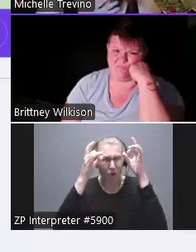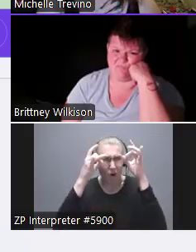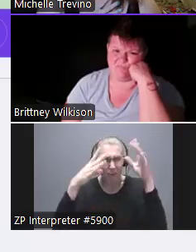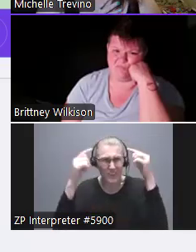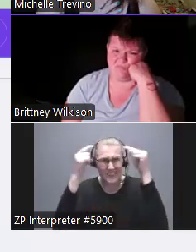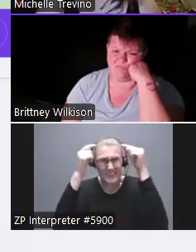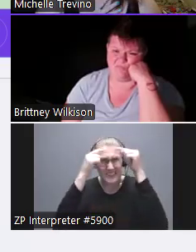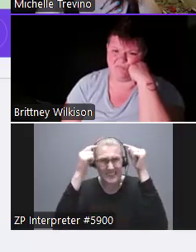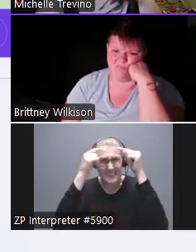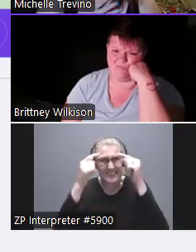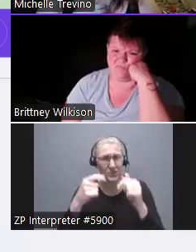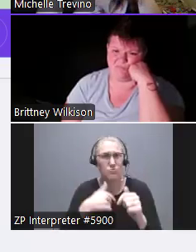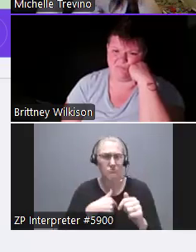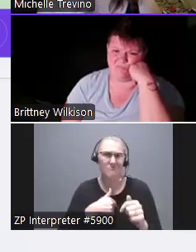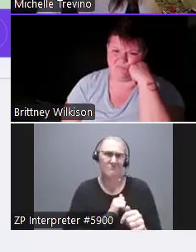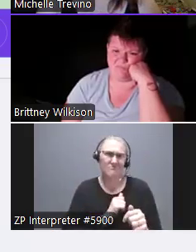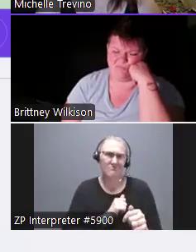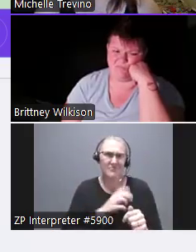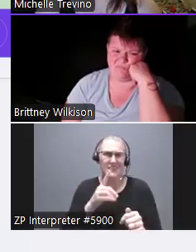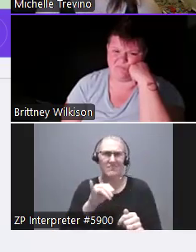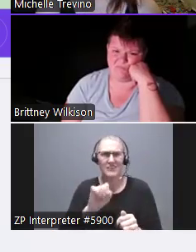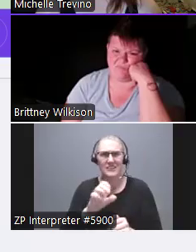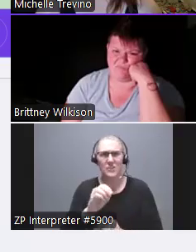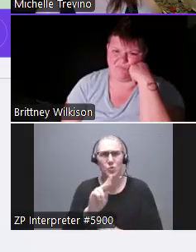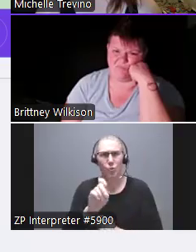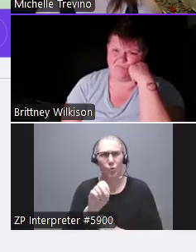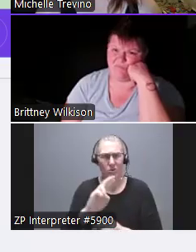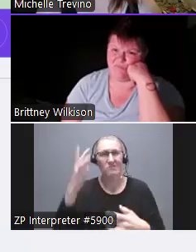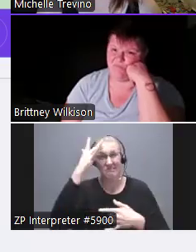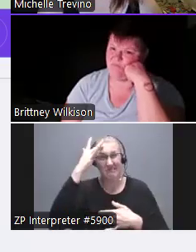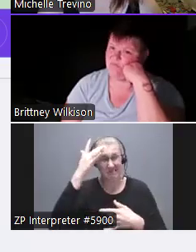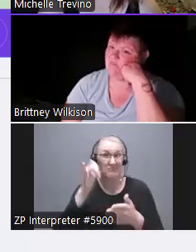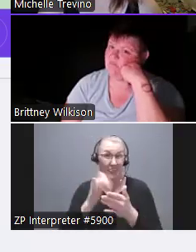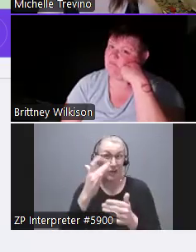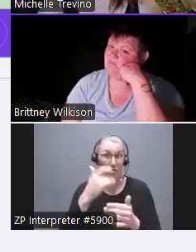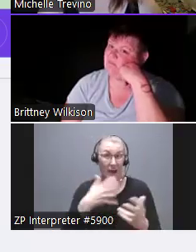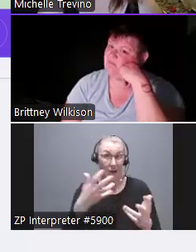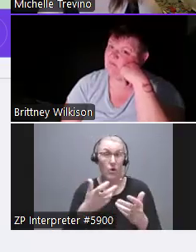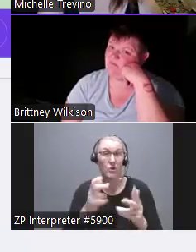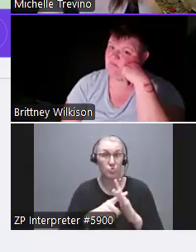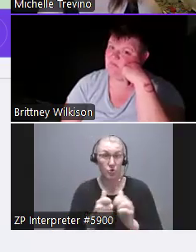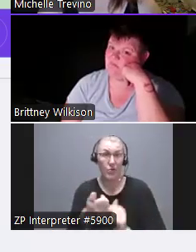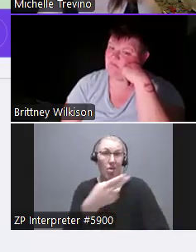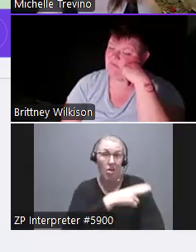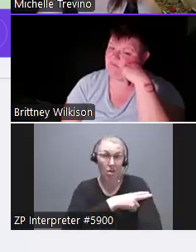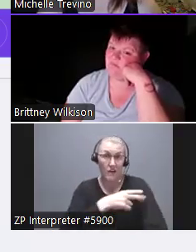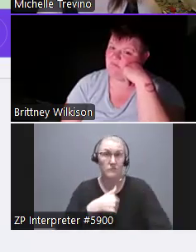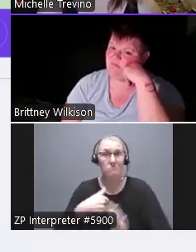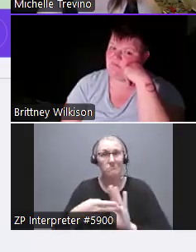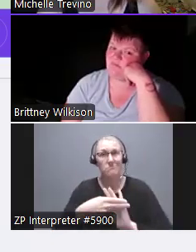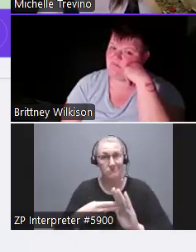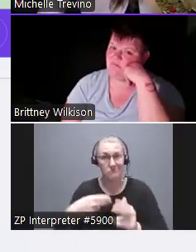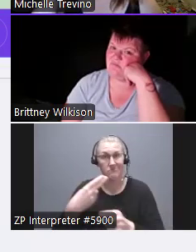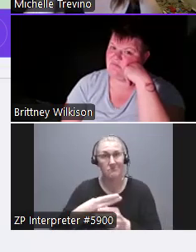have a disorder that brought me to the patch. Okay. I was diagnosed with something called